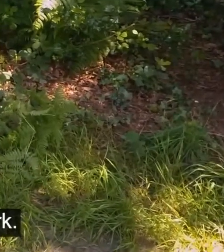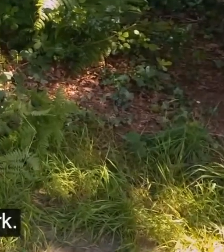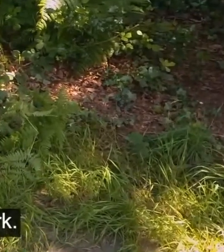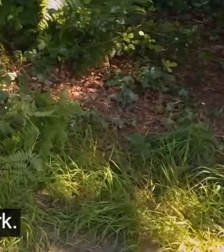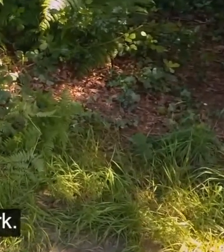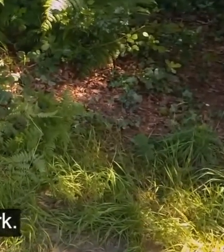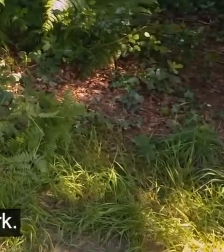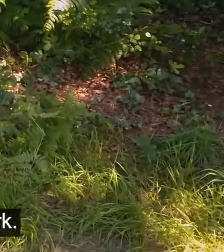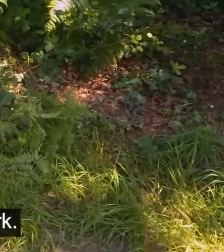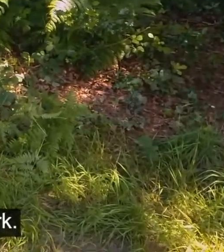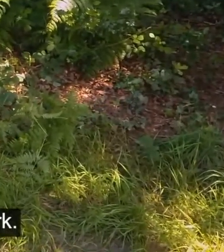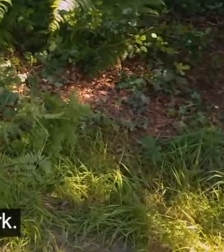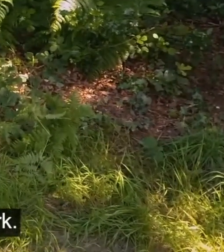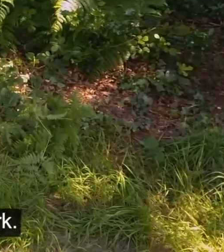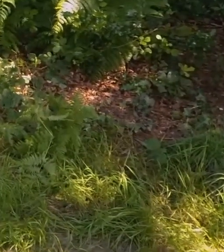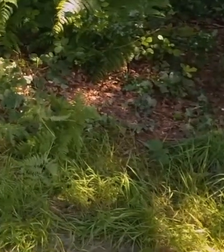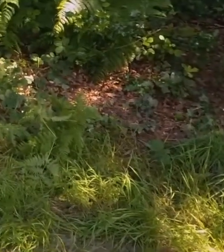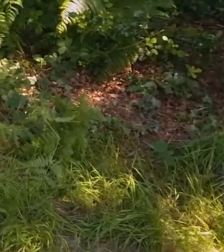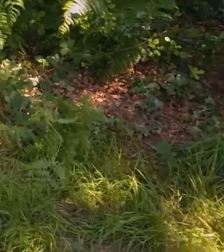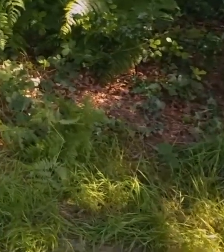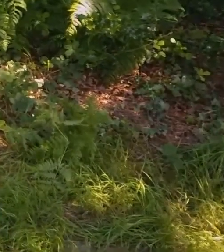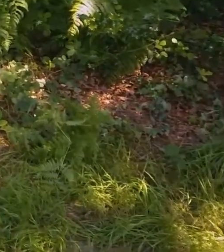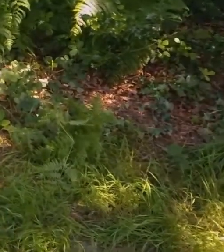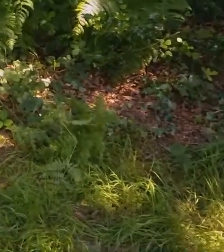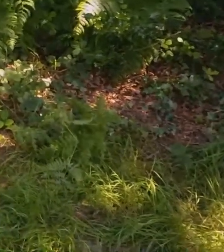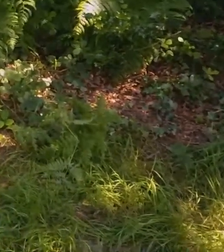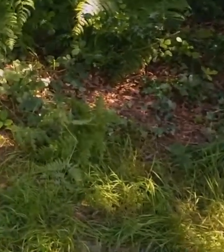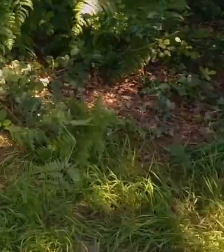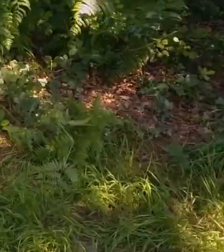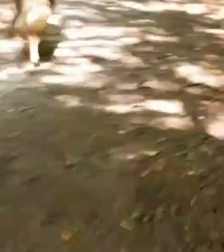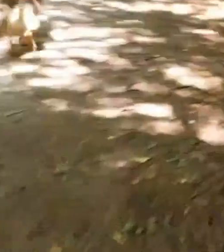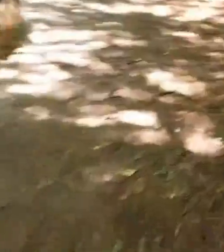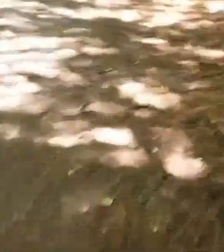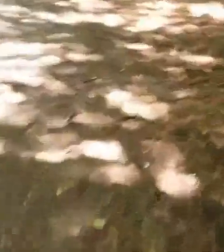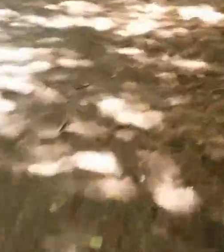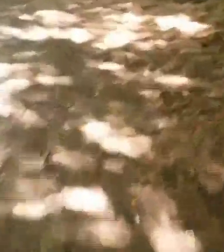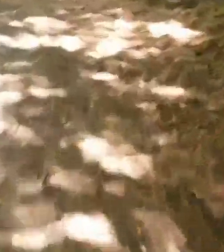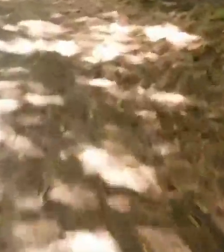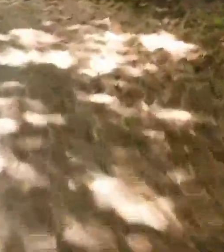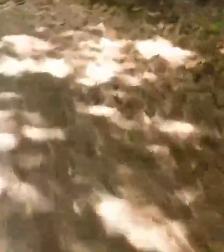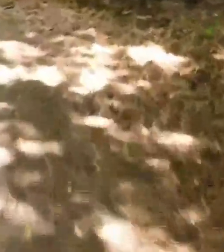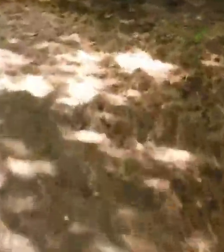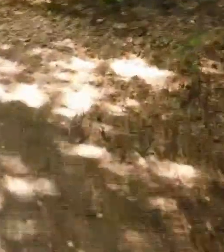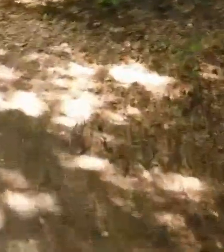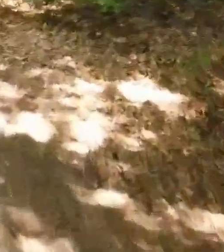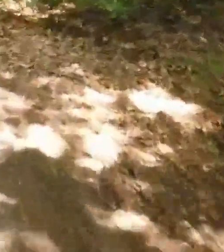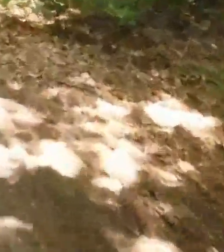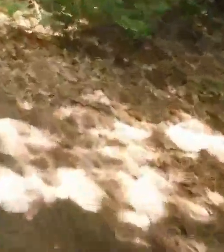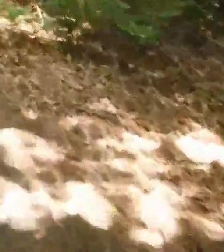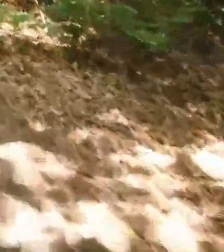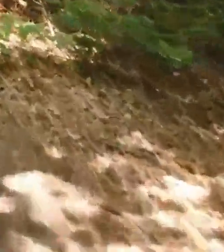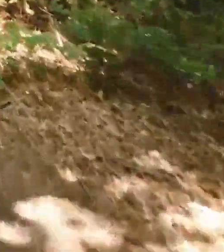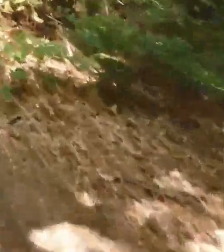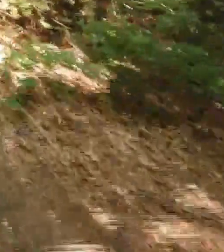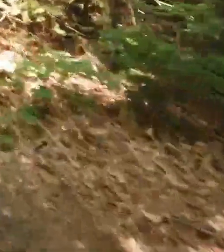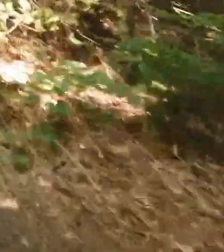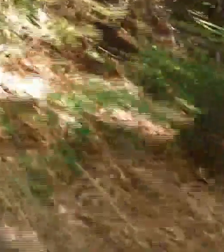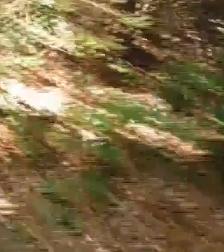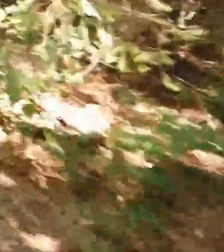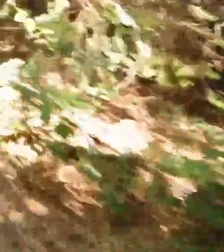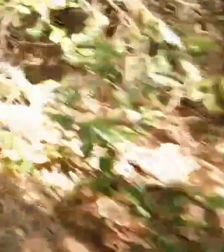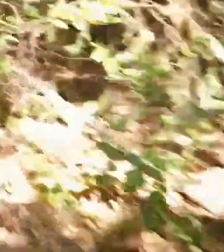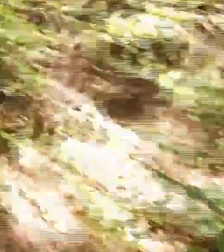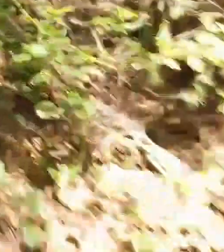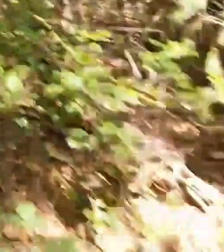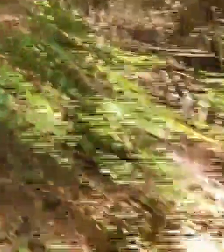it was really cold, really dark. She was in bare feet. So, but I was really proud of Sina. 40 minutes we were searching, and